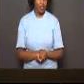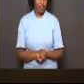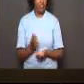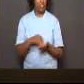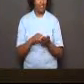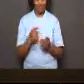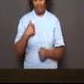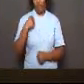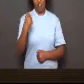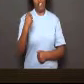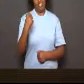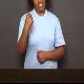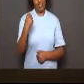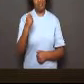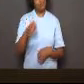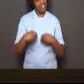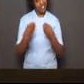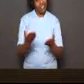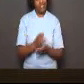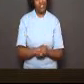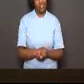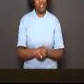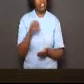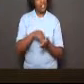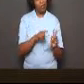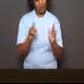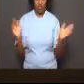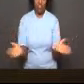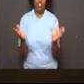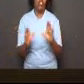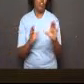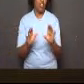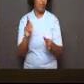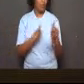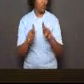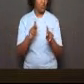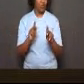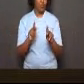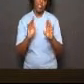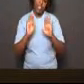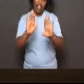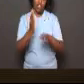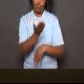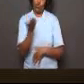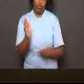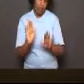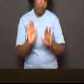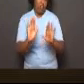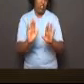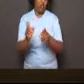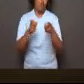builds confidence by allowing and encouraging people to manage their